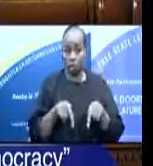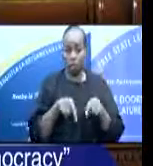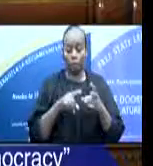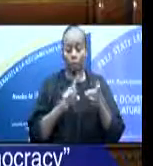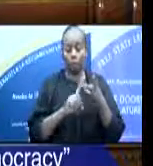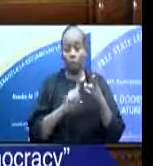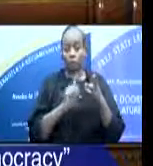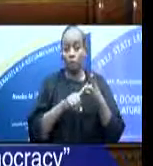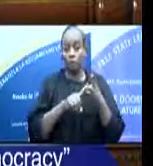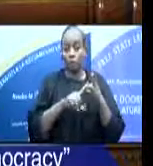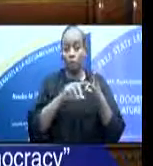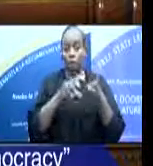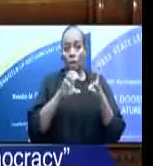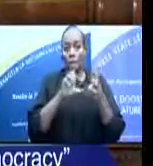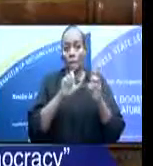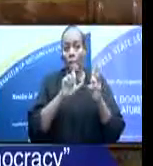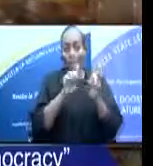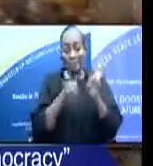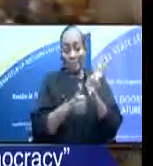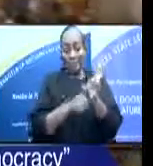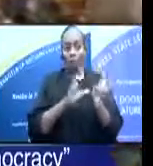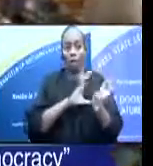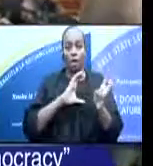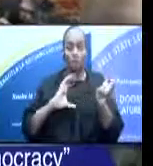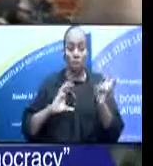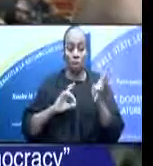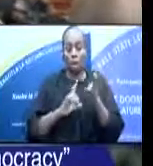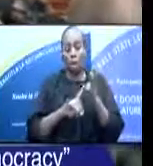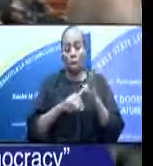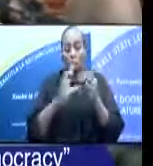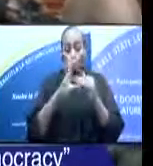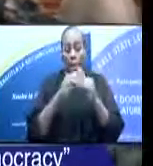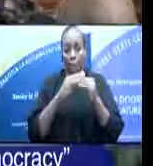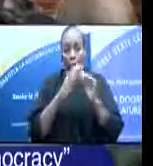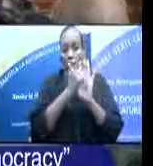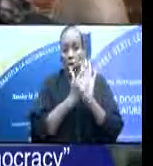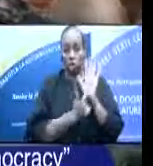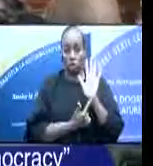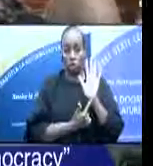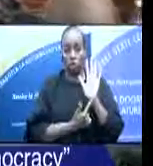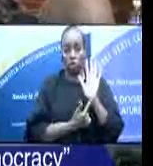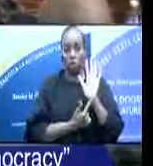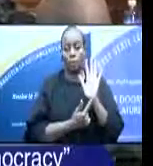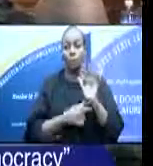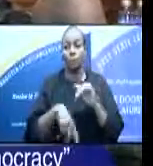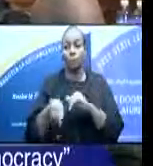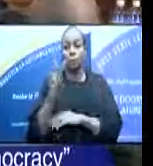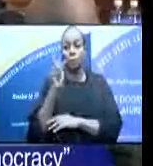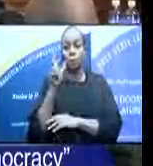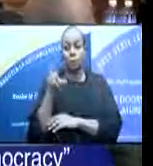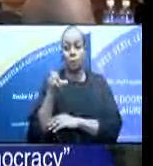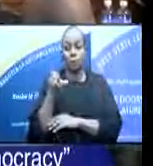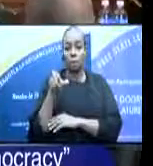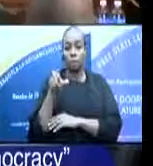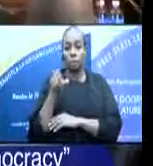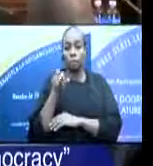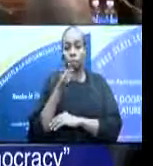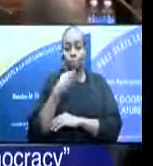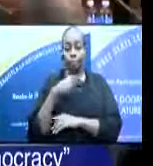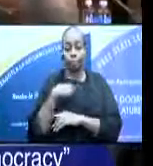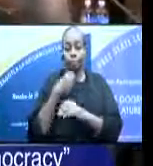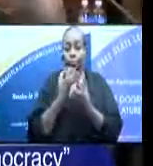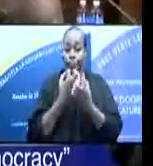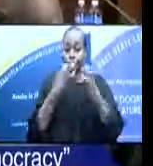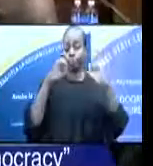Executive Council, Honorable members of the Legislature. Honorable Speaker, the Freedom Charter